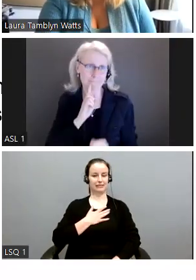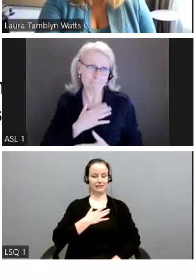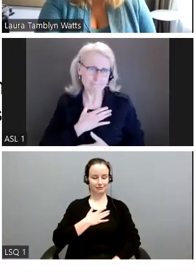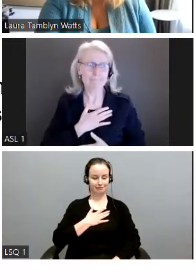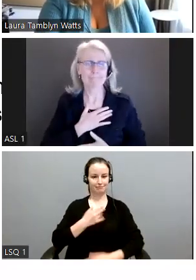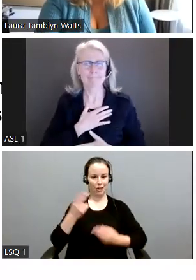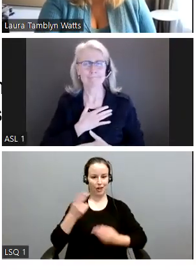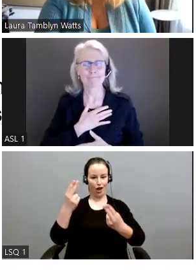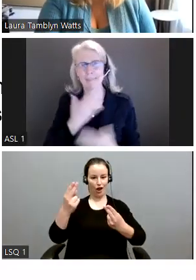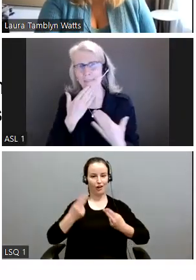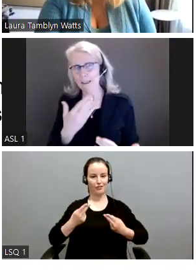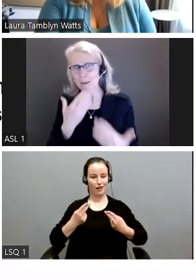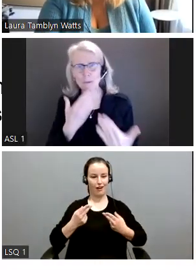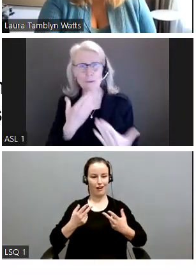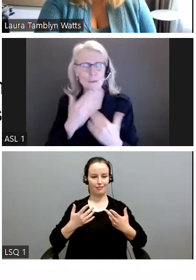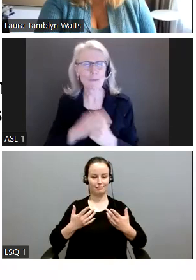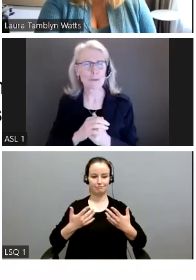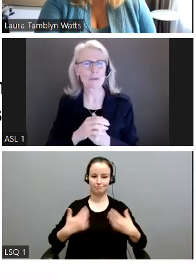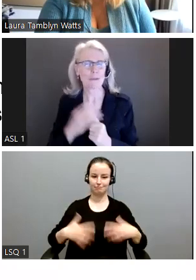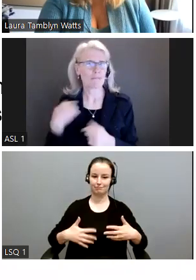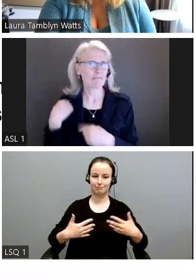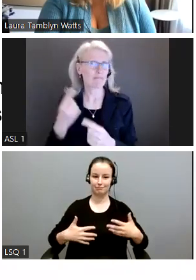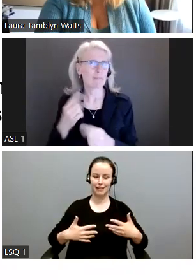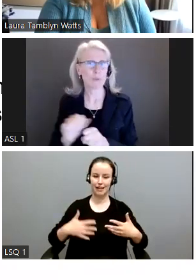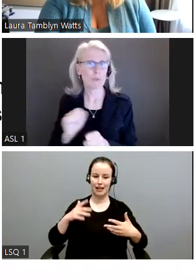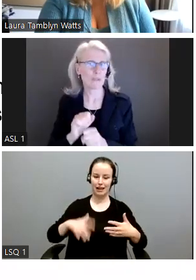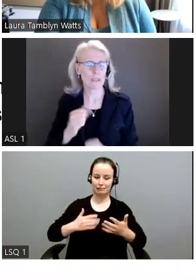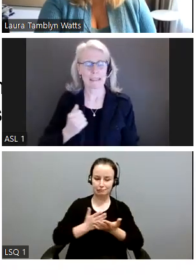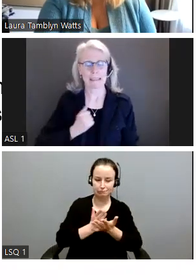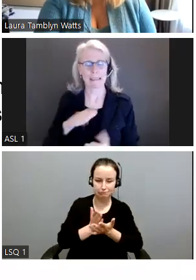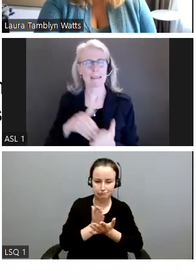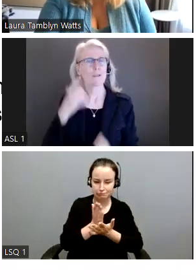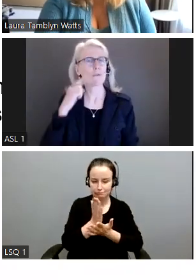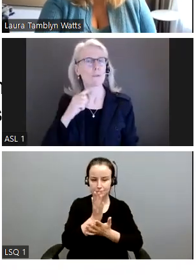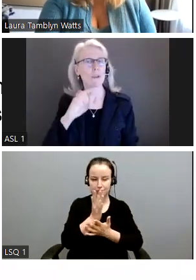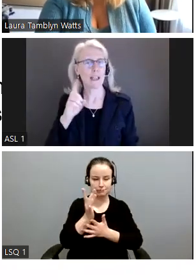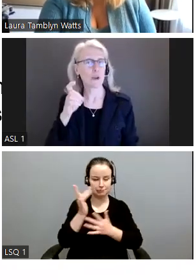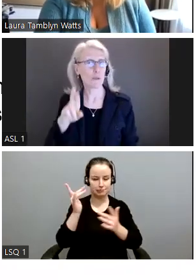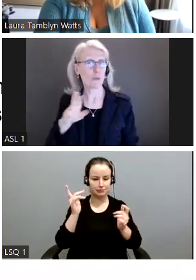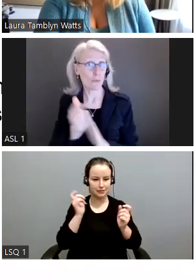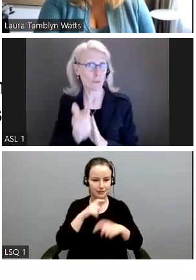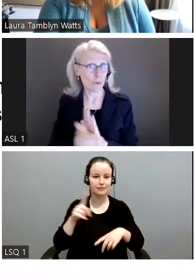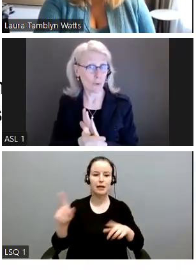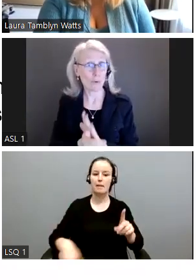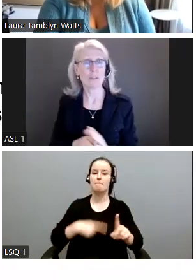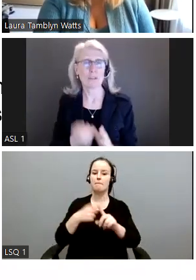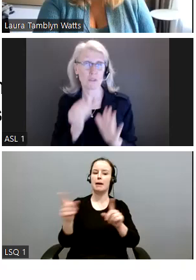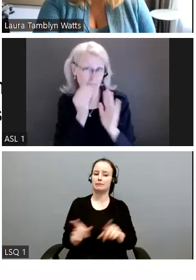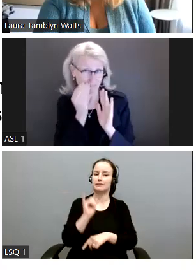heart's journey working with the Canadian Centre for Elder Law. And just to tell you all a little